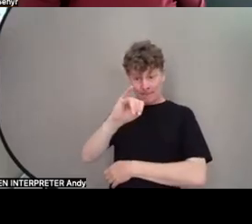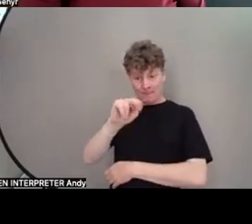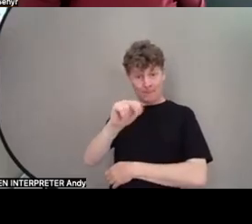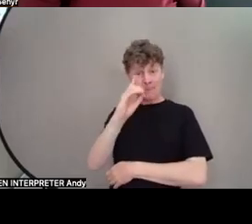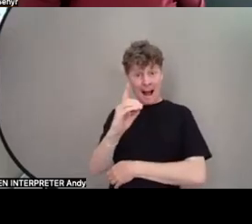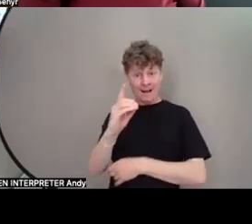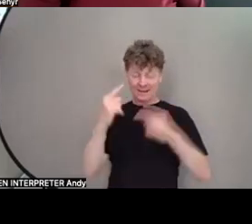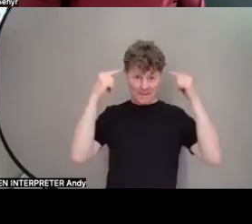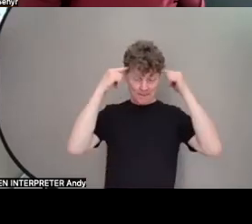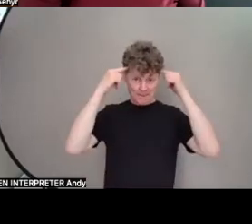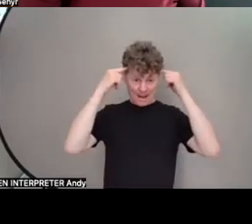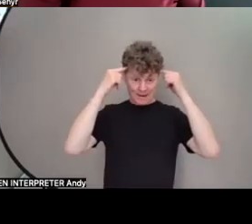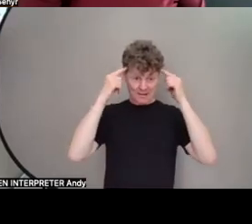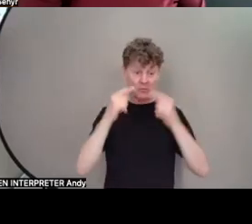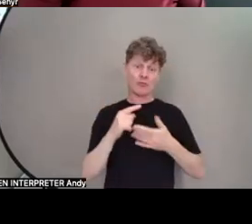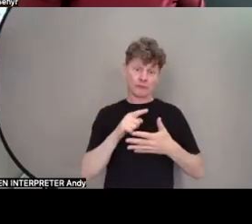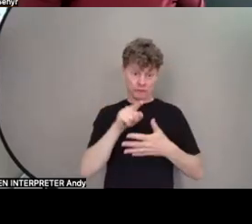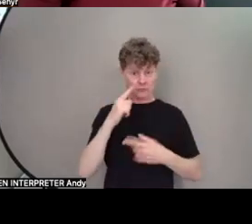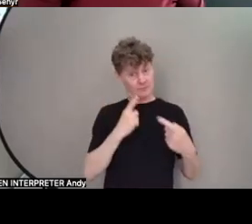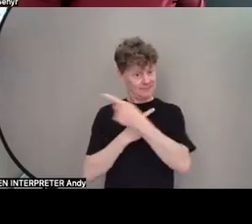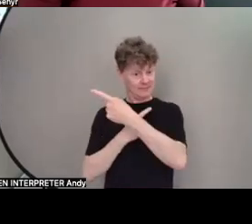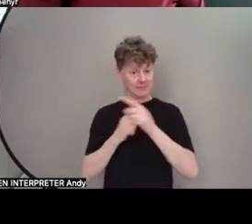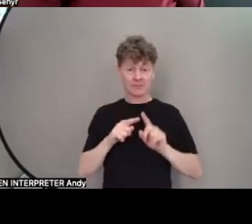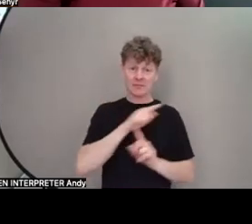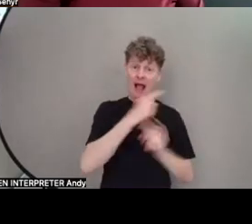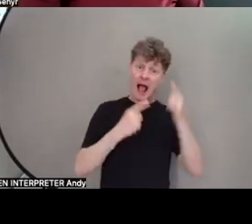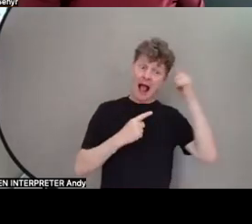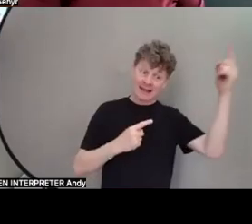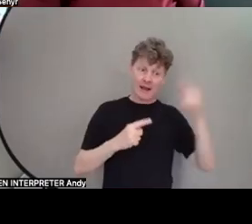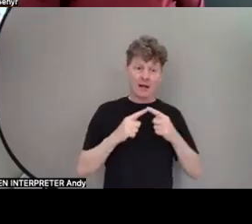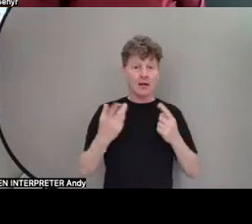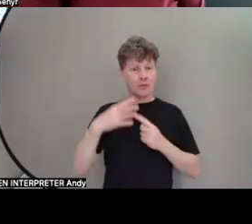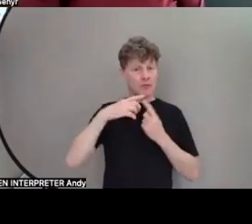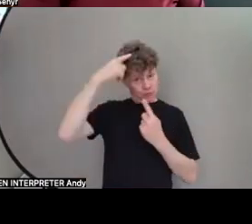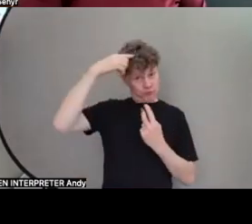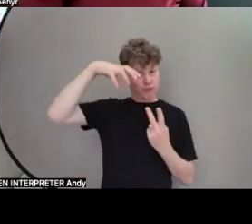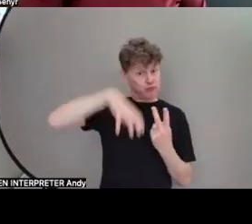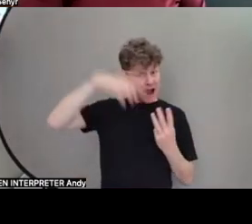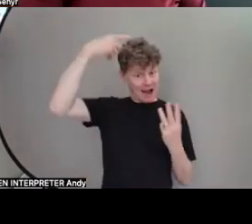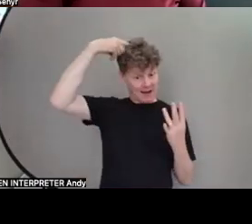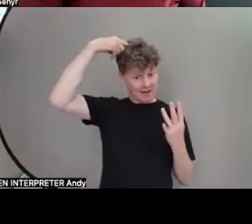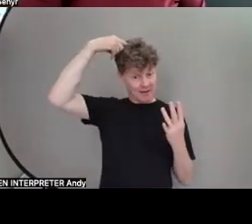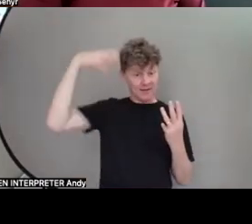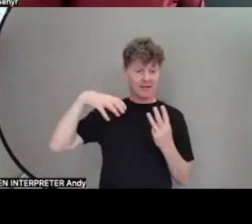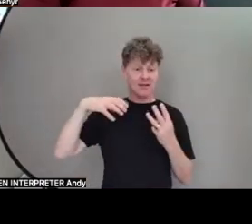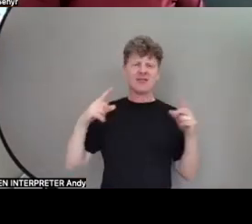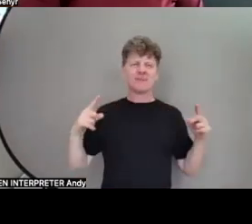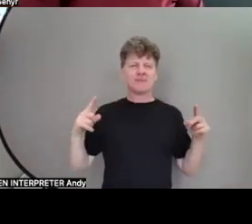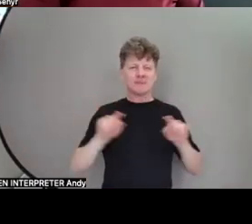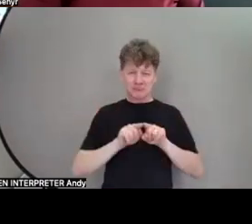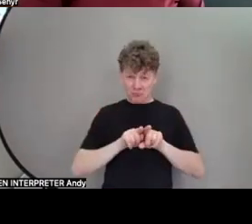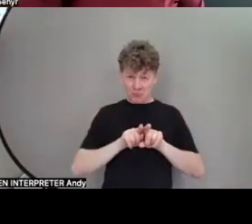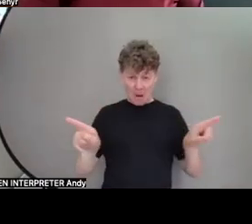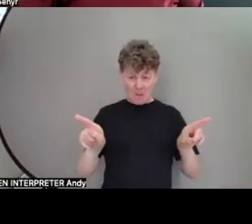might activate nearby concepts like idea or brain first, with activation then spreading more weakly